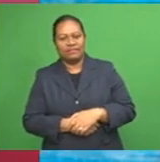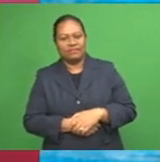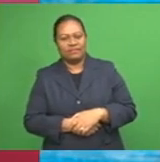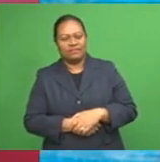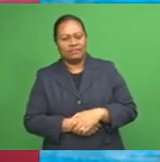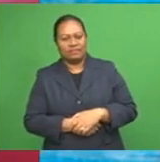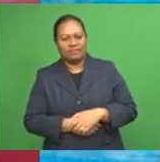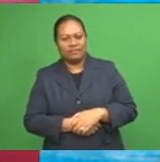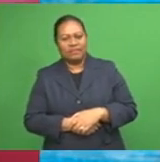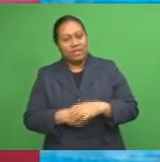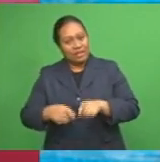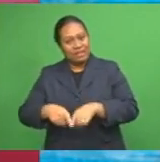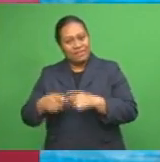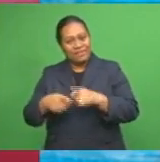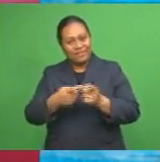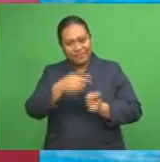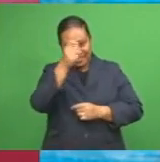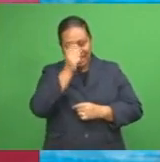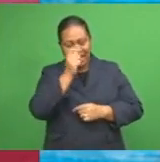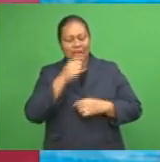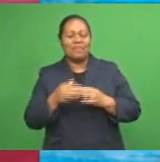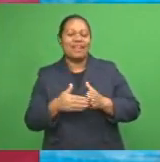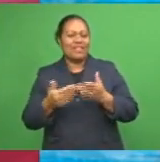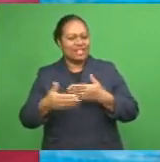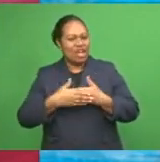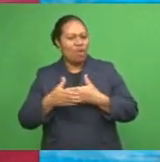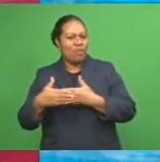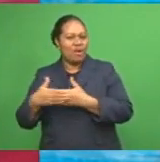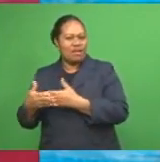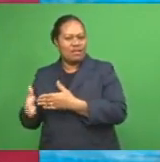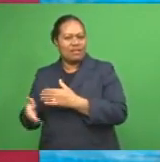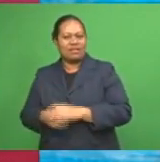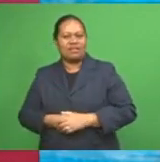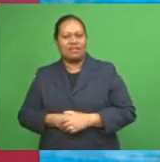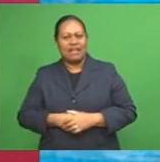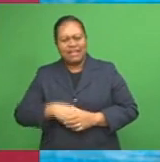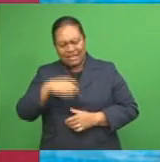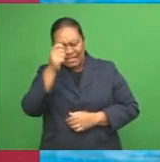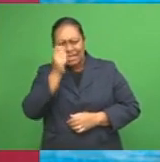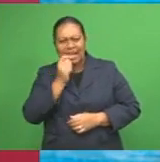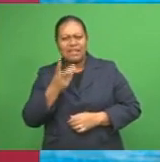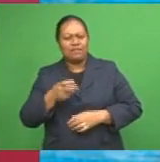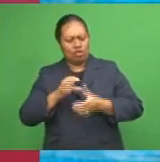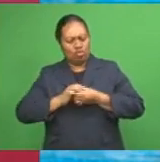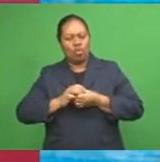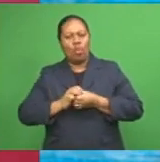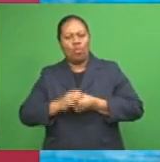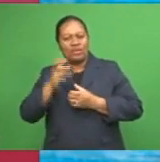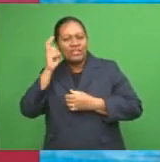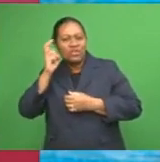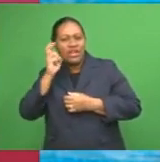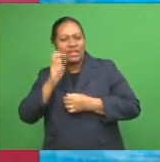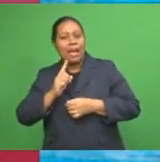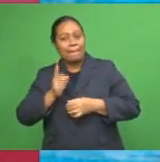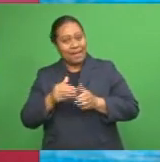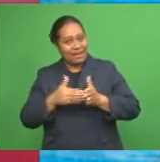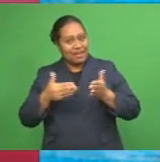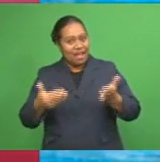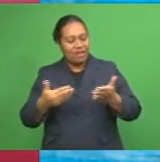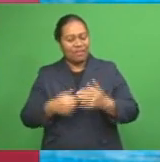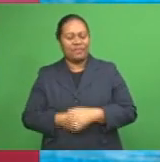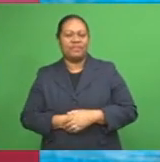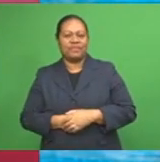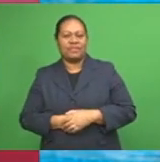The various sports clubs are already open now with their pools. Some clubs have started their training again. So at the moment, it's going to be